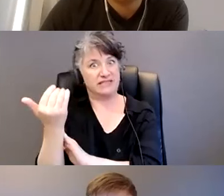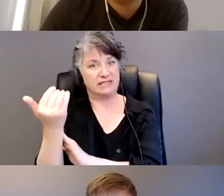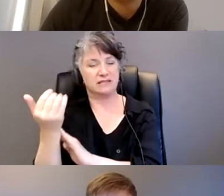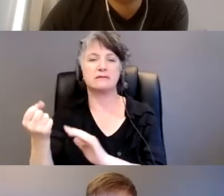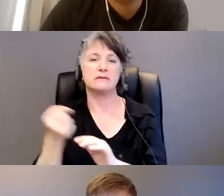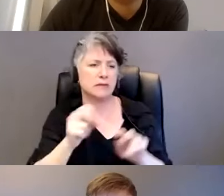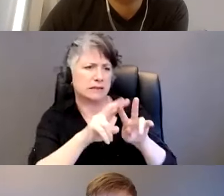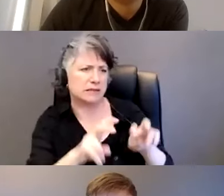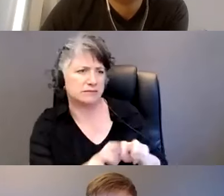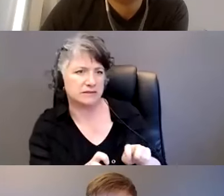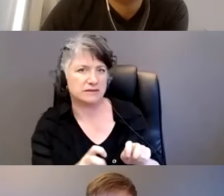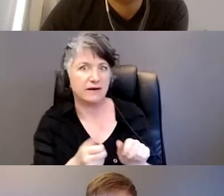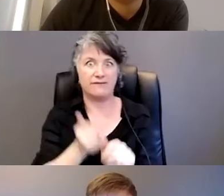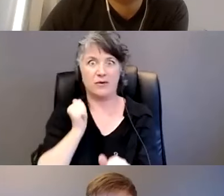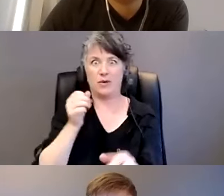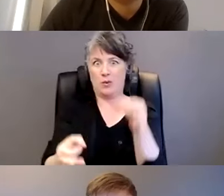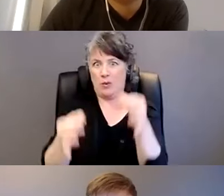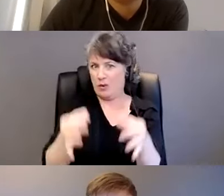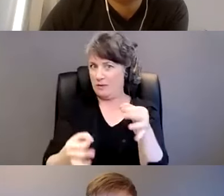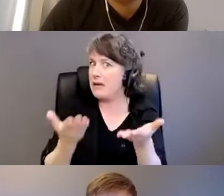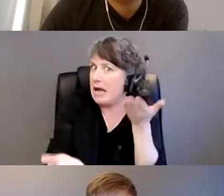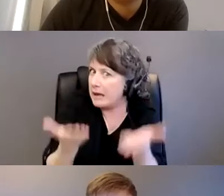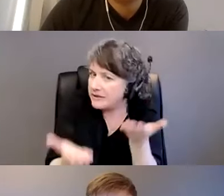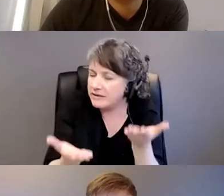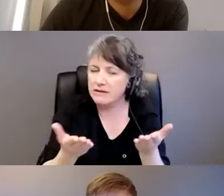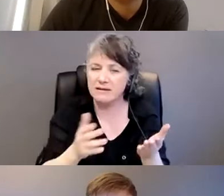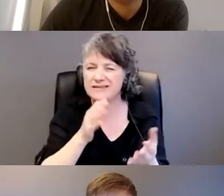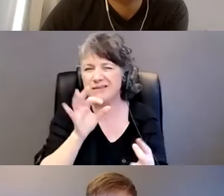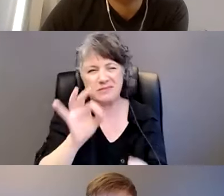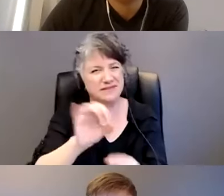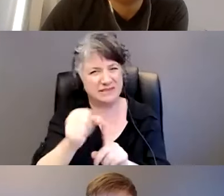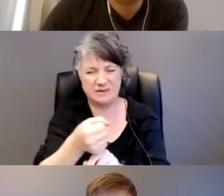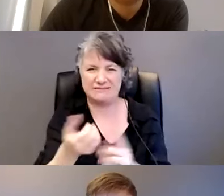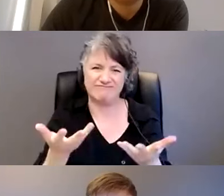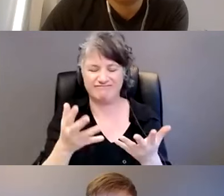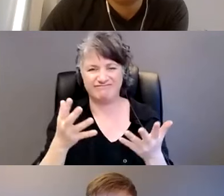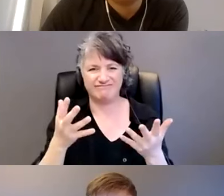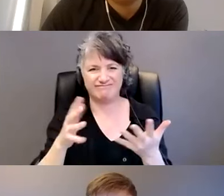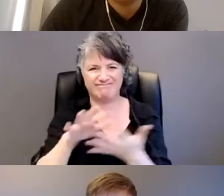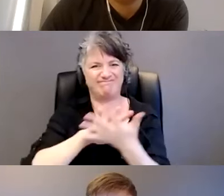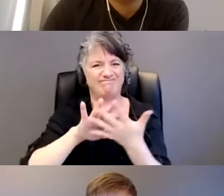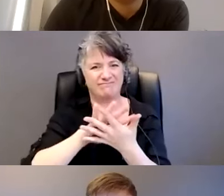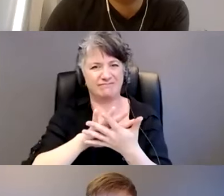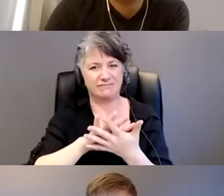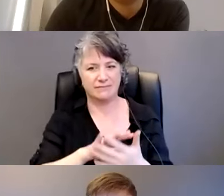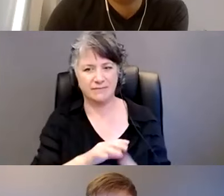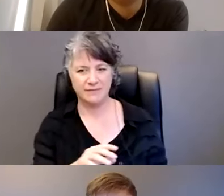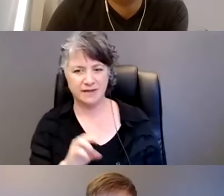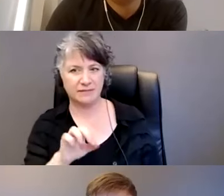court, but it's not the ideal situation. Of course, definitely. Thank